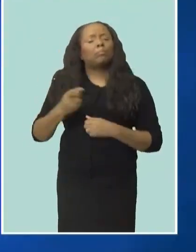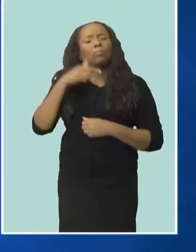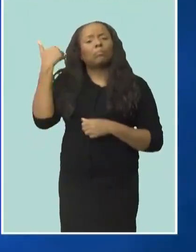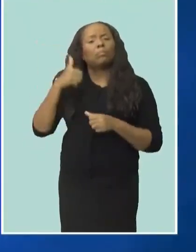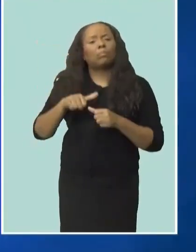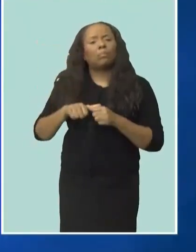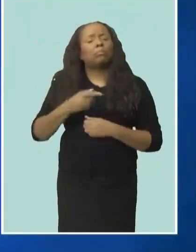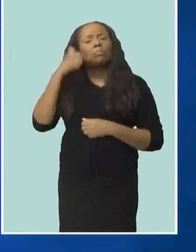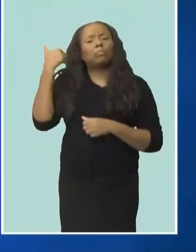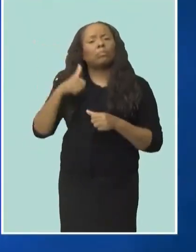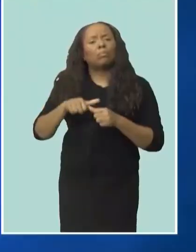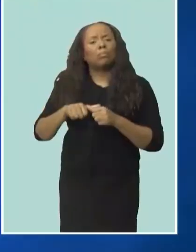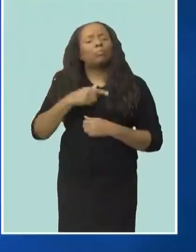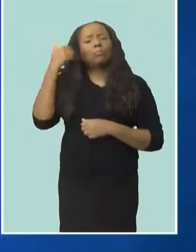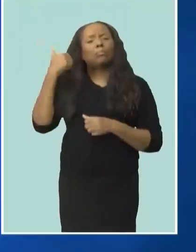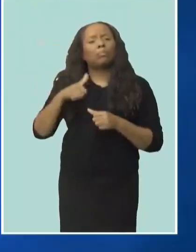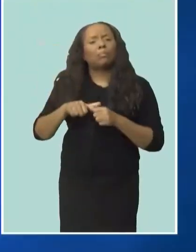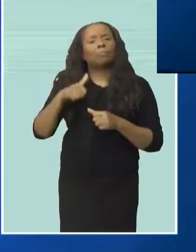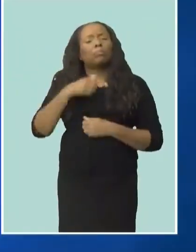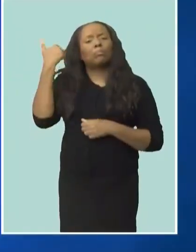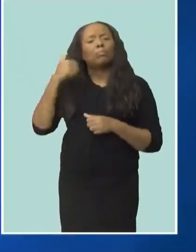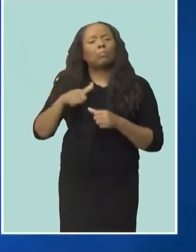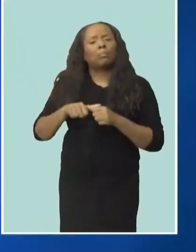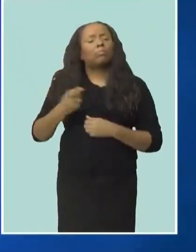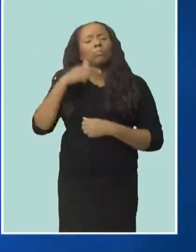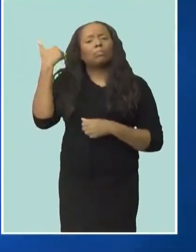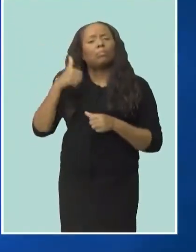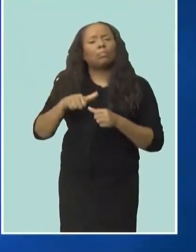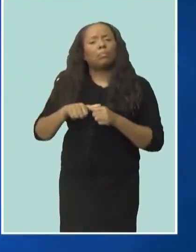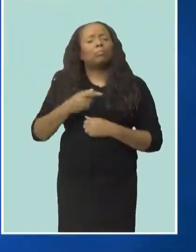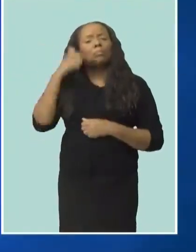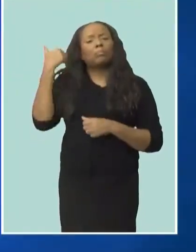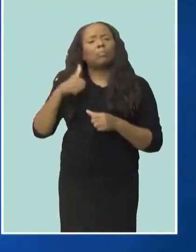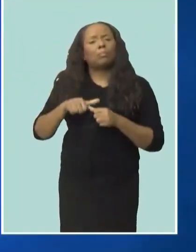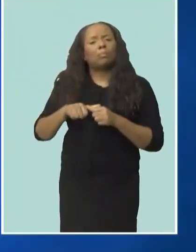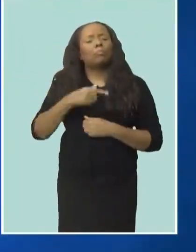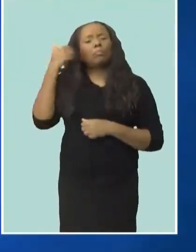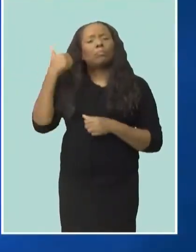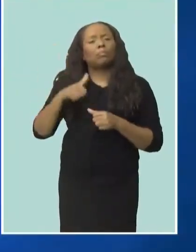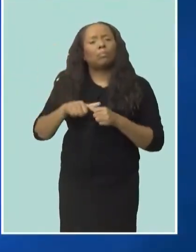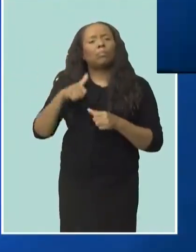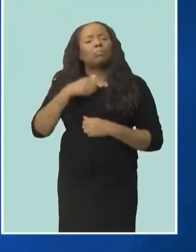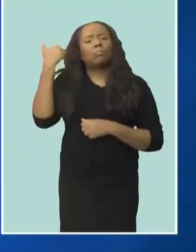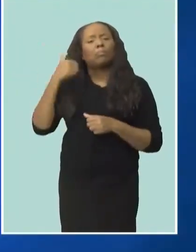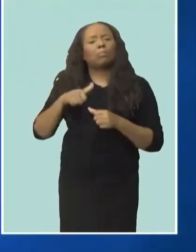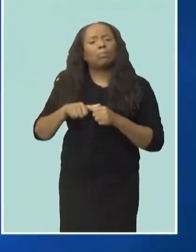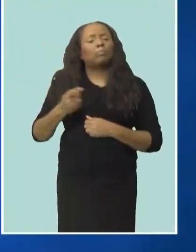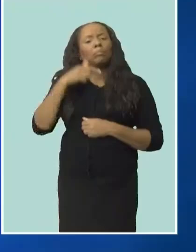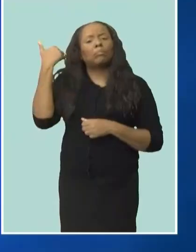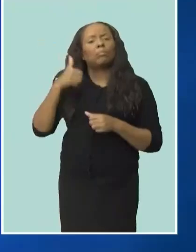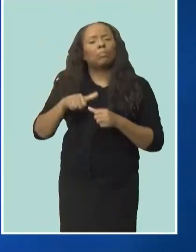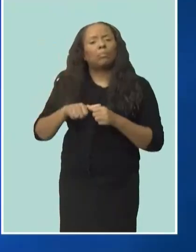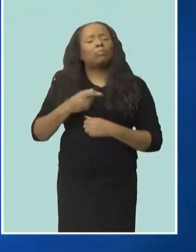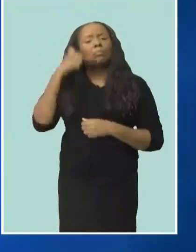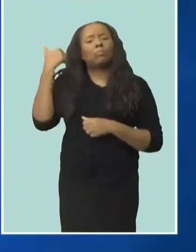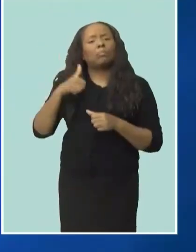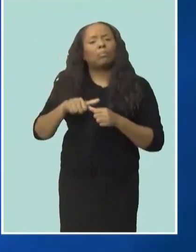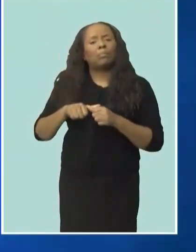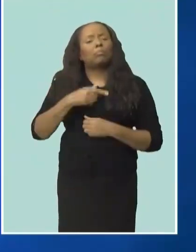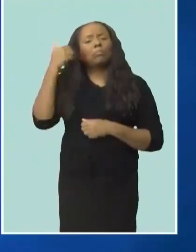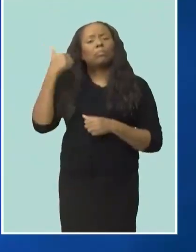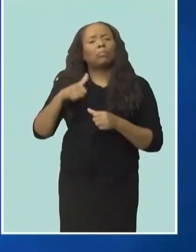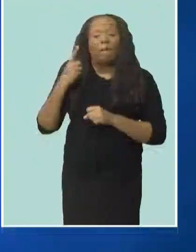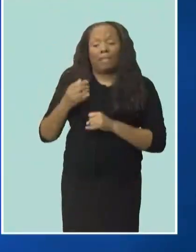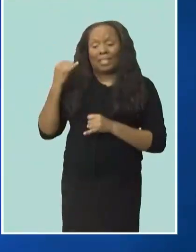This year represents the first year of the last decade to the 200th anniversary